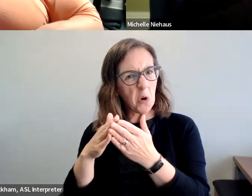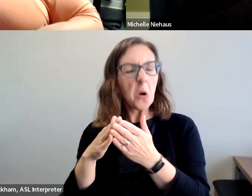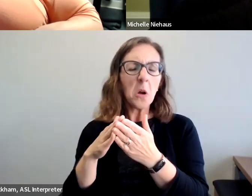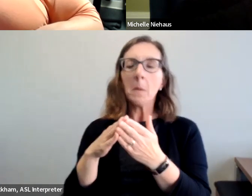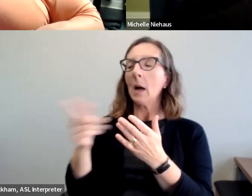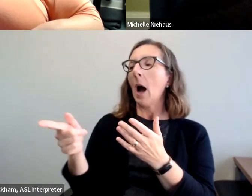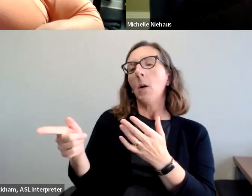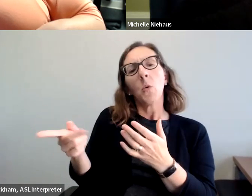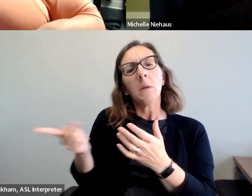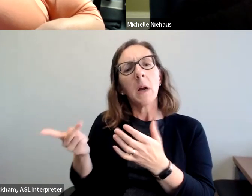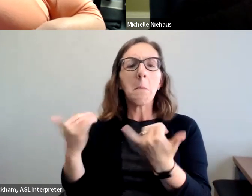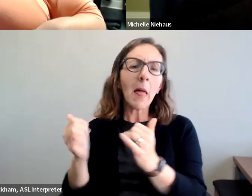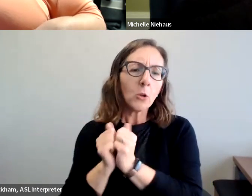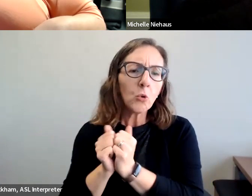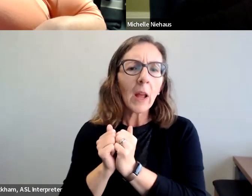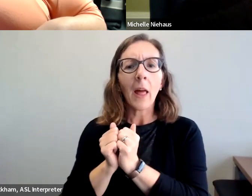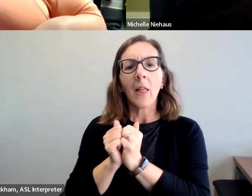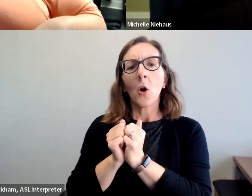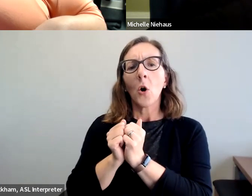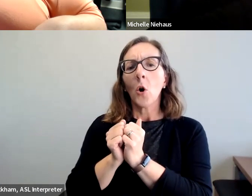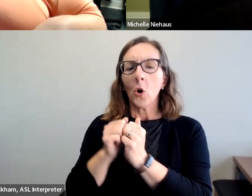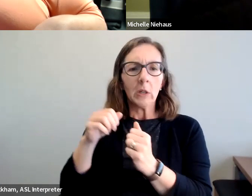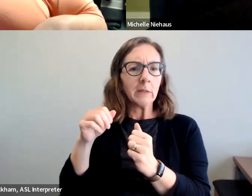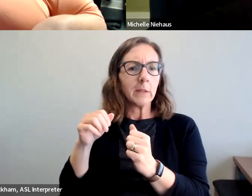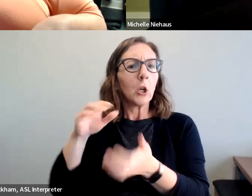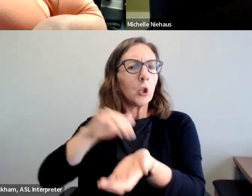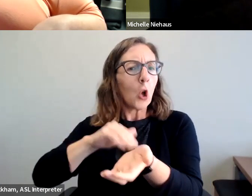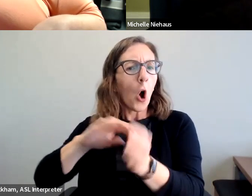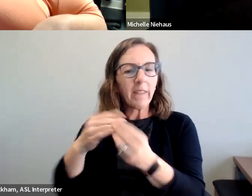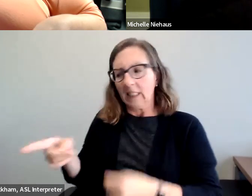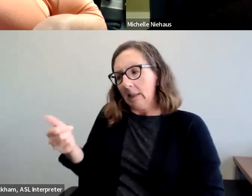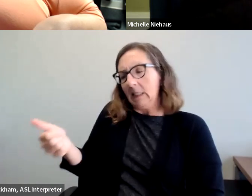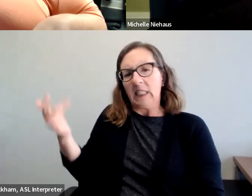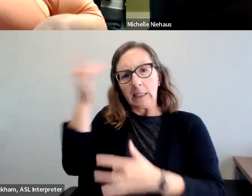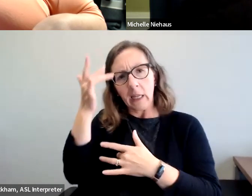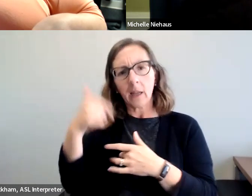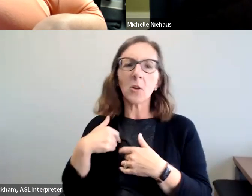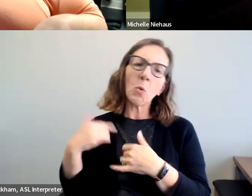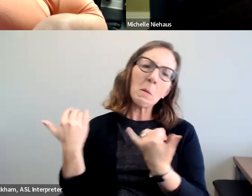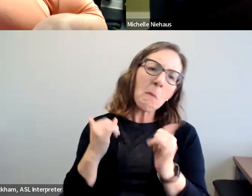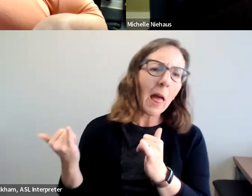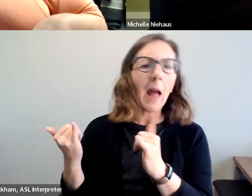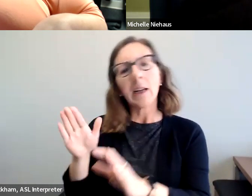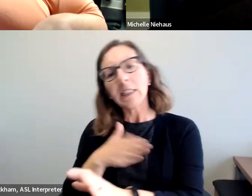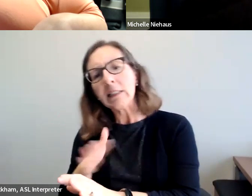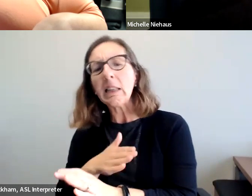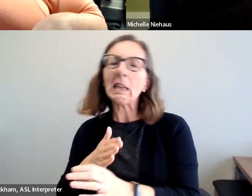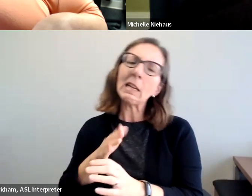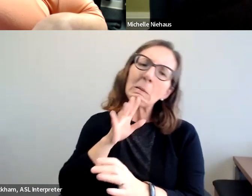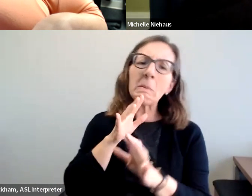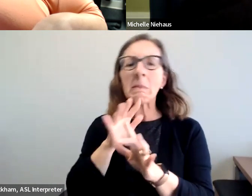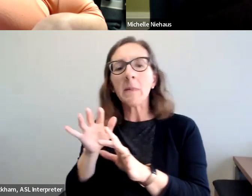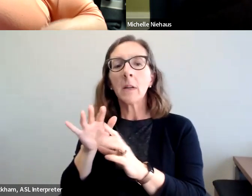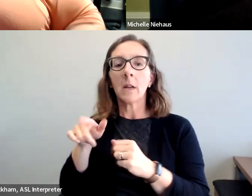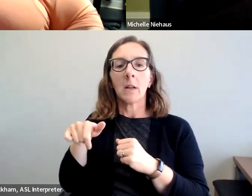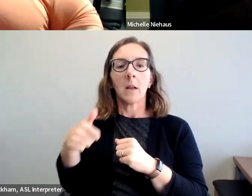him, singing to him. He's sick in the doctor's office. And the lady from across